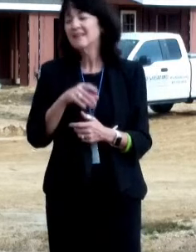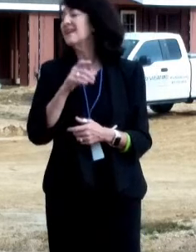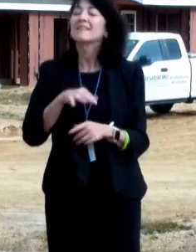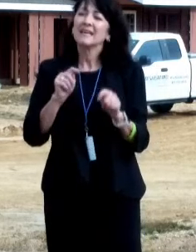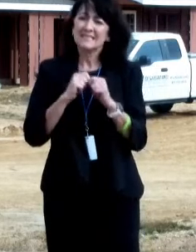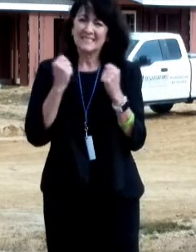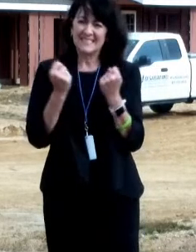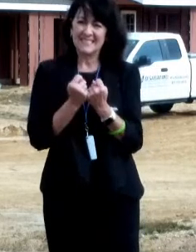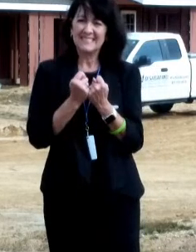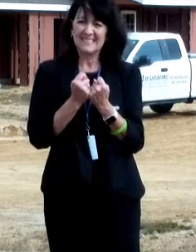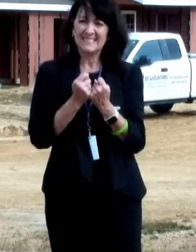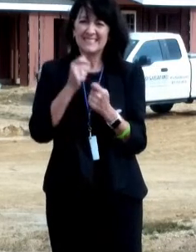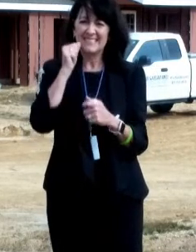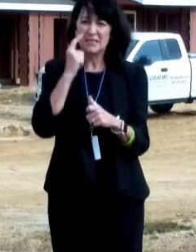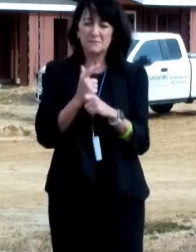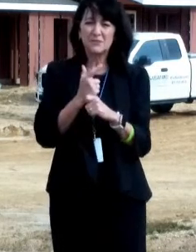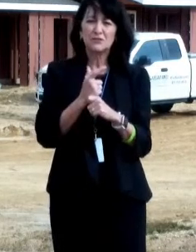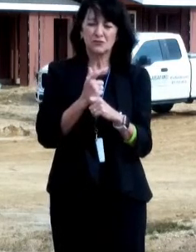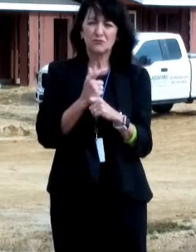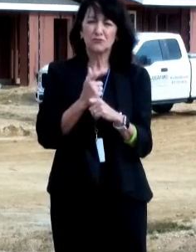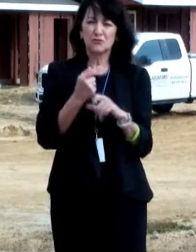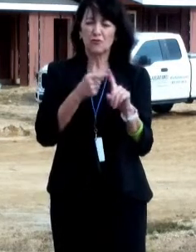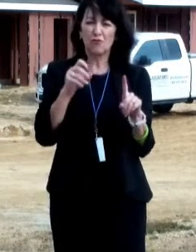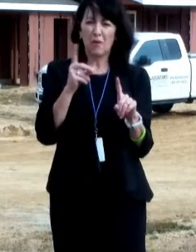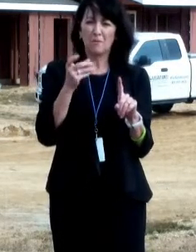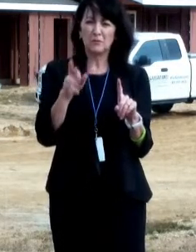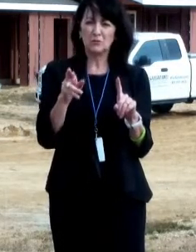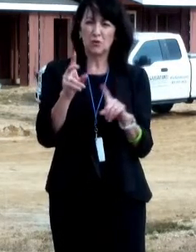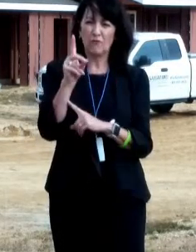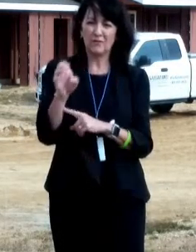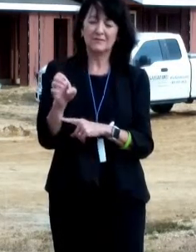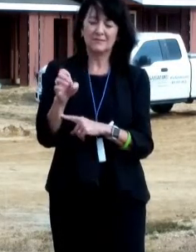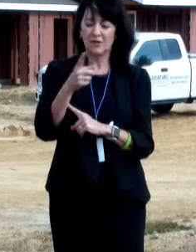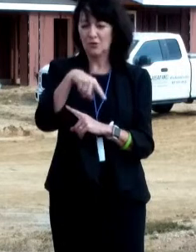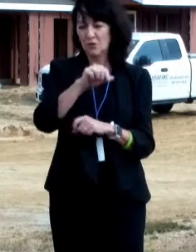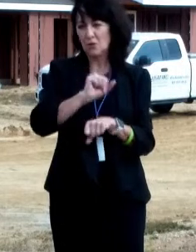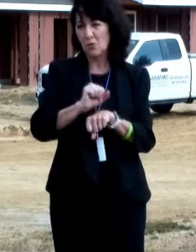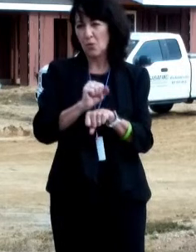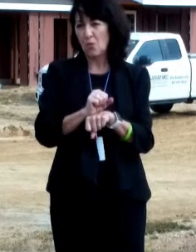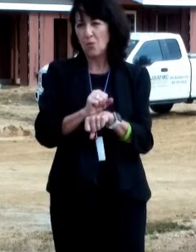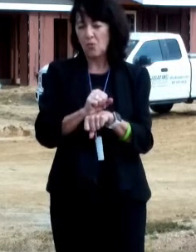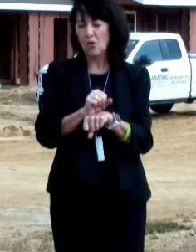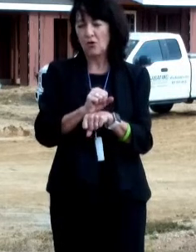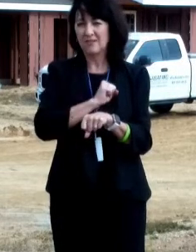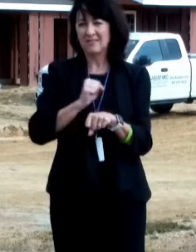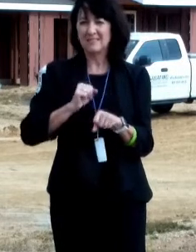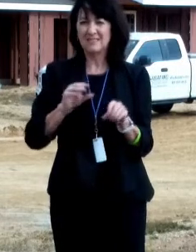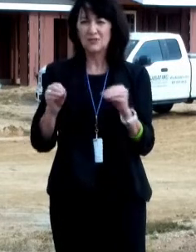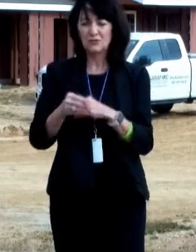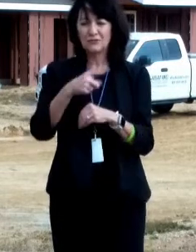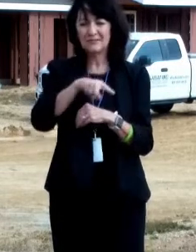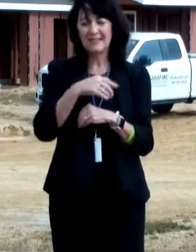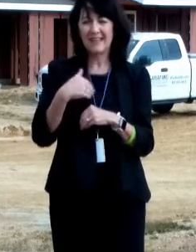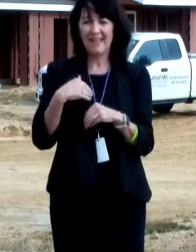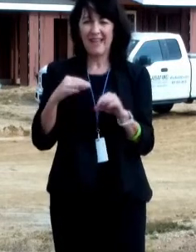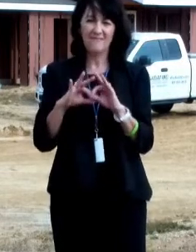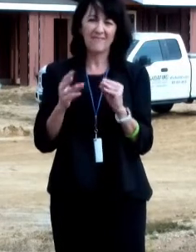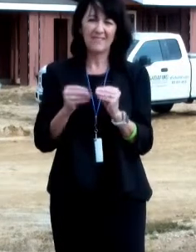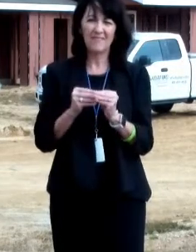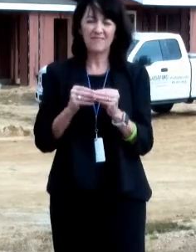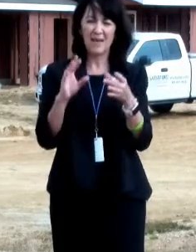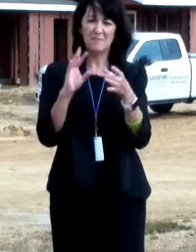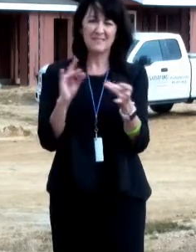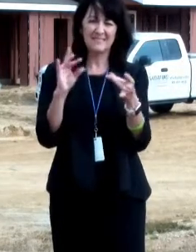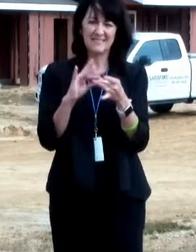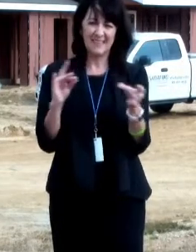sisters from Dover, Delaware. They both work in my Senate office, and they have a family saying, and their saying goes something